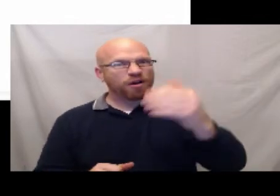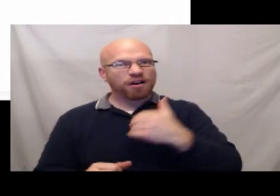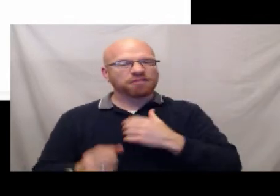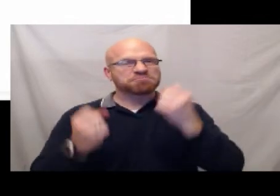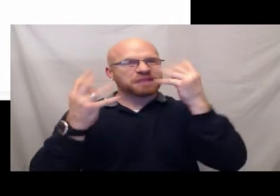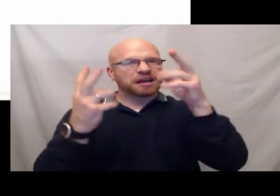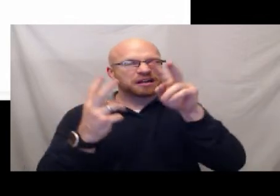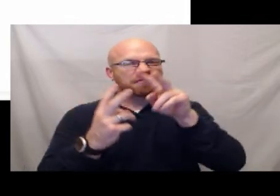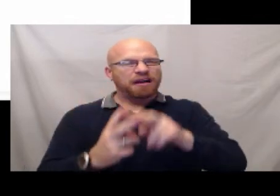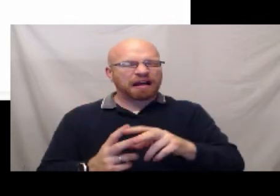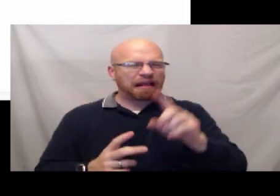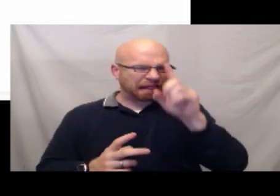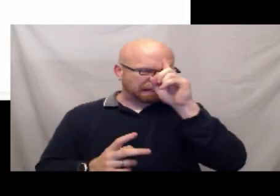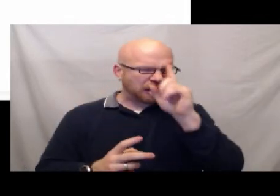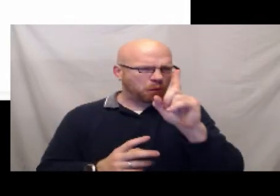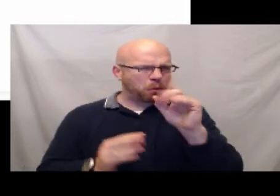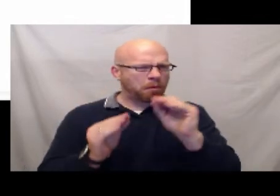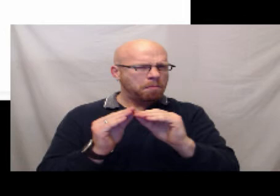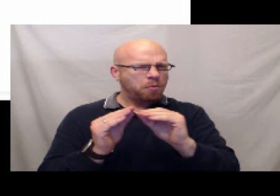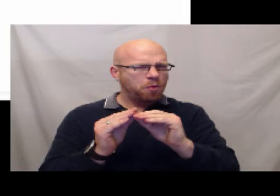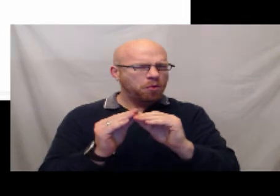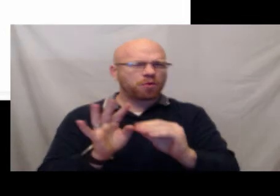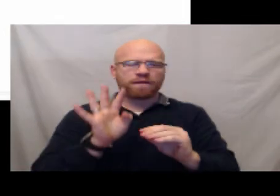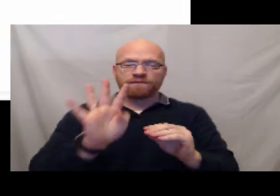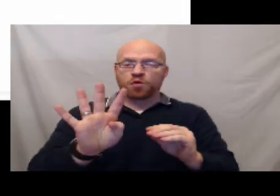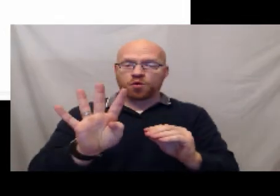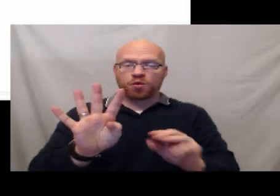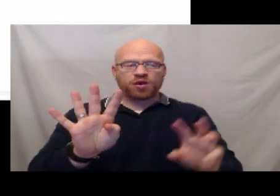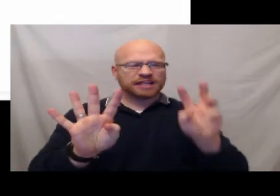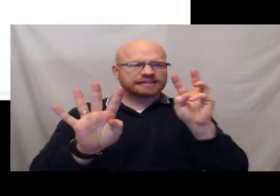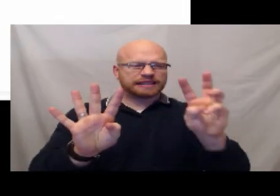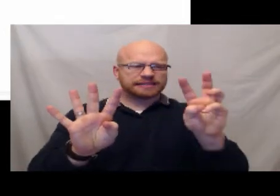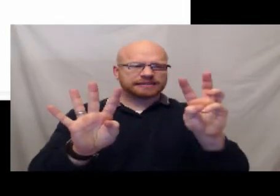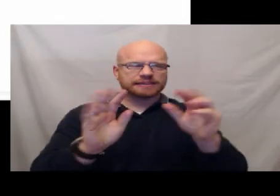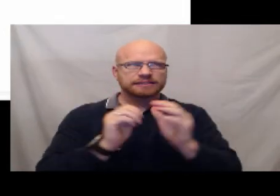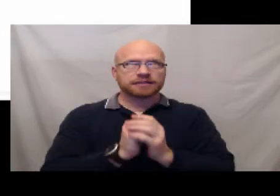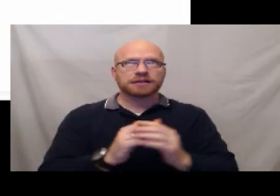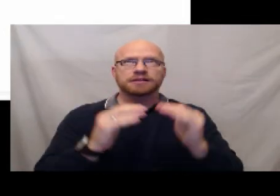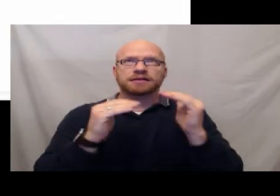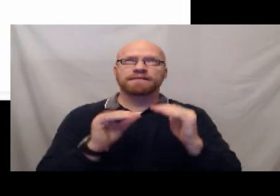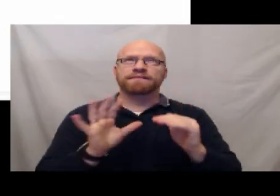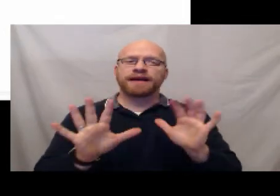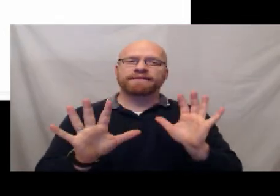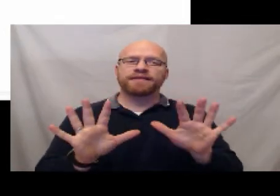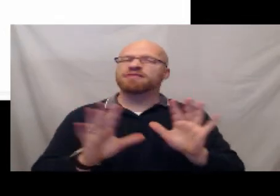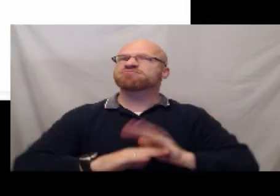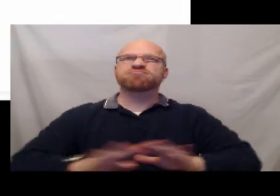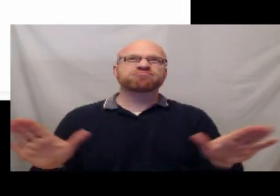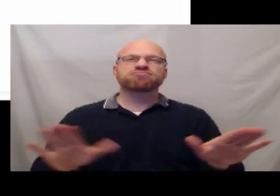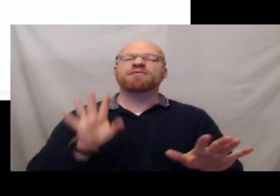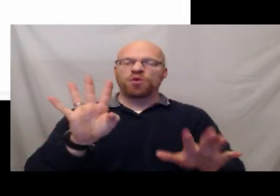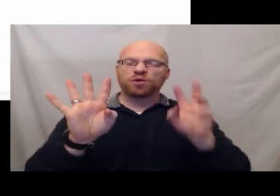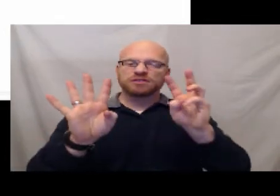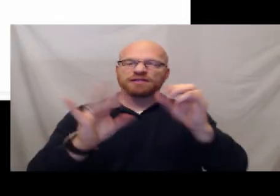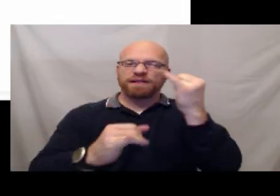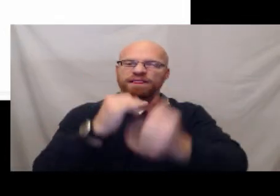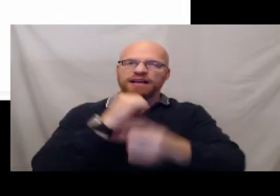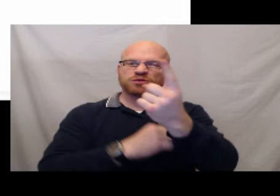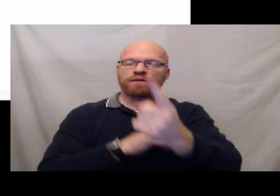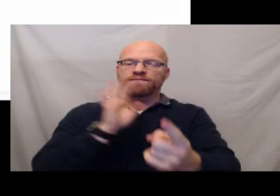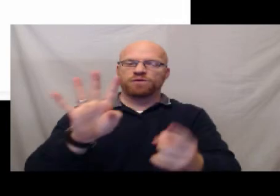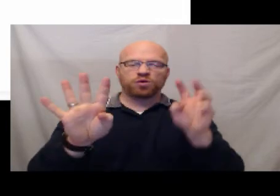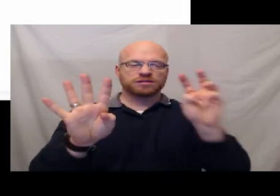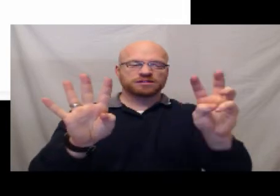Now, 24 is quite a few factors, factored pairs. I think 4 and 6 will work. And 5 and 5 won't